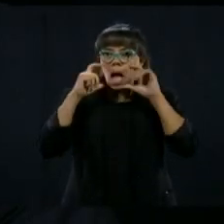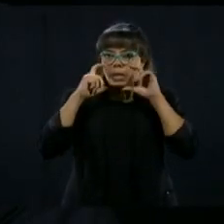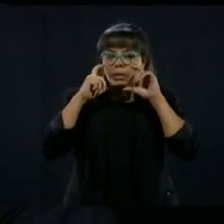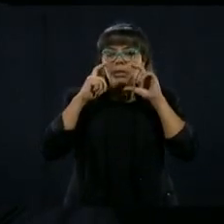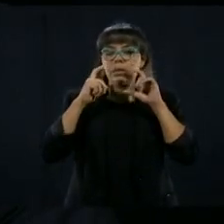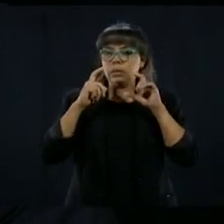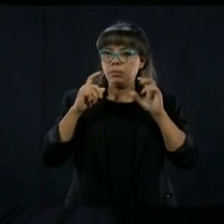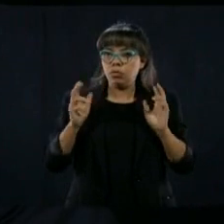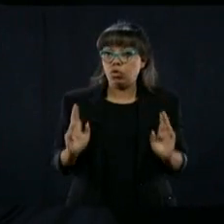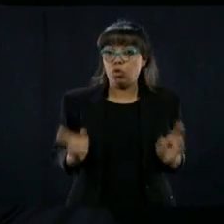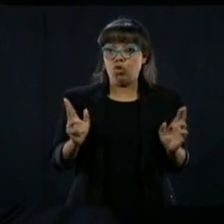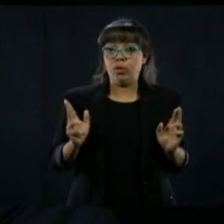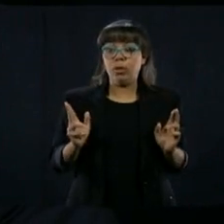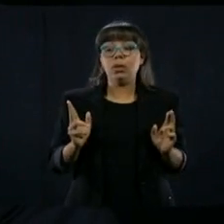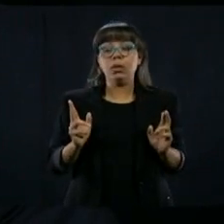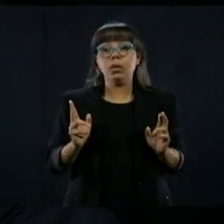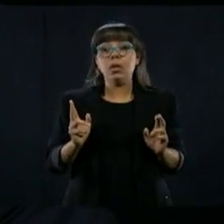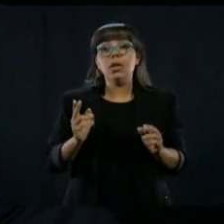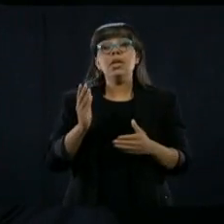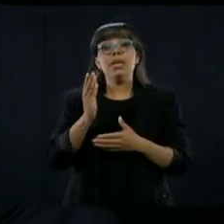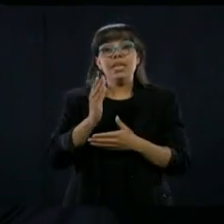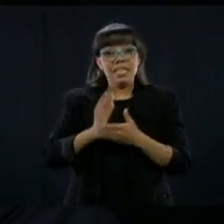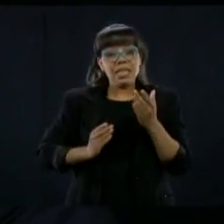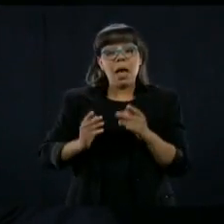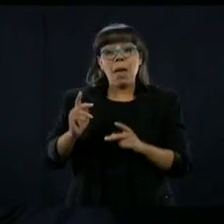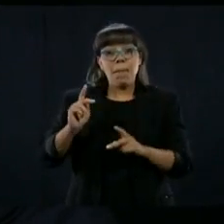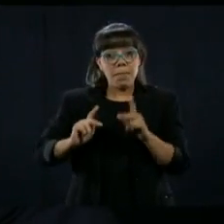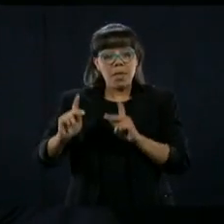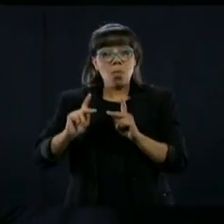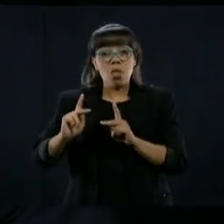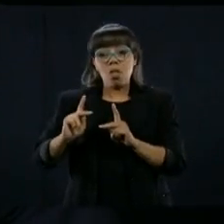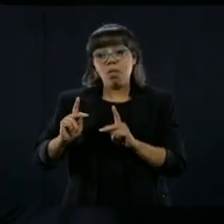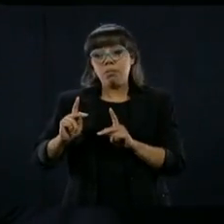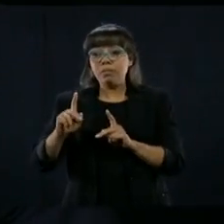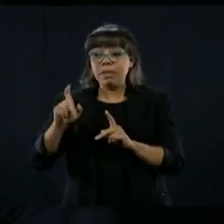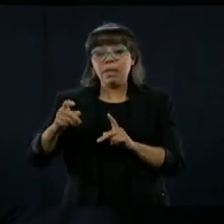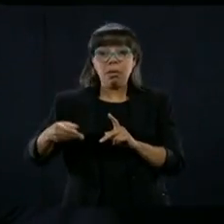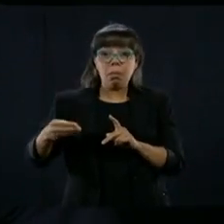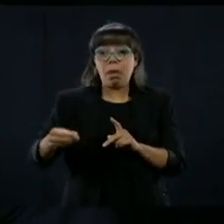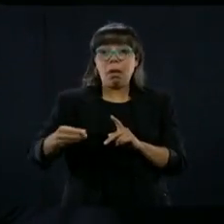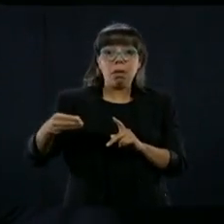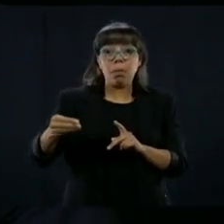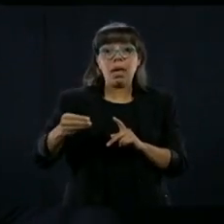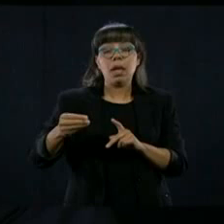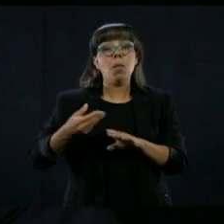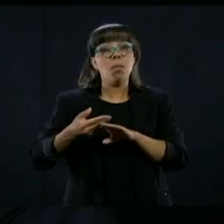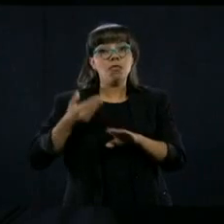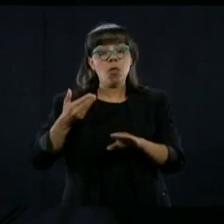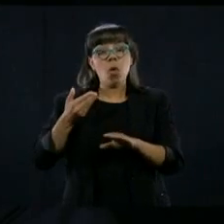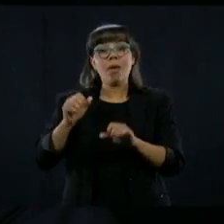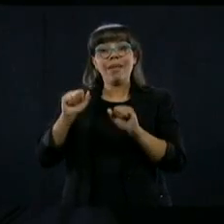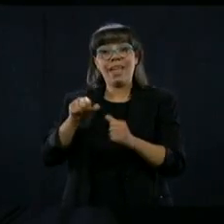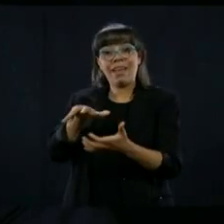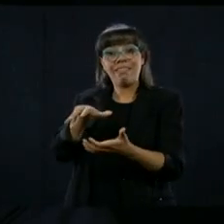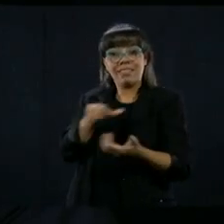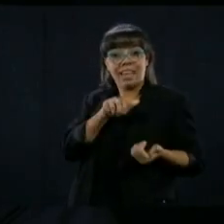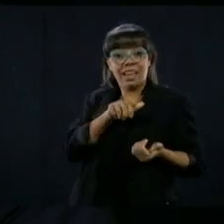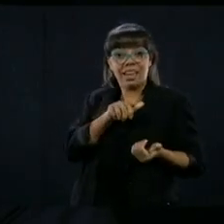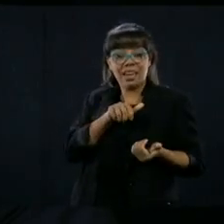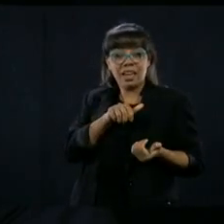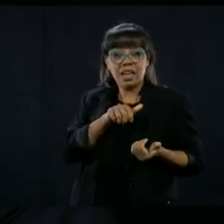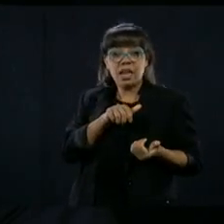to see that the $45 million has been freezed. The court has a permit that we freeze the